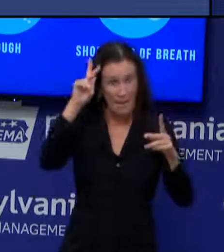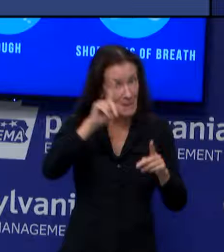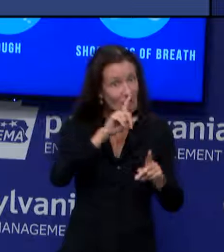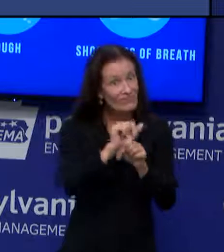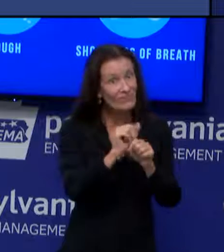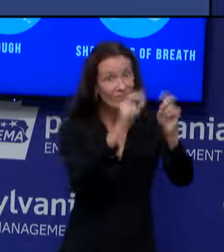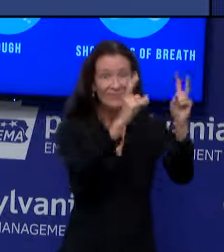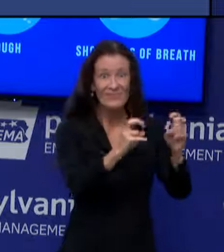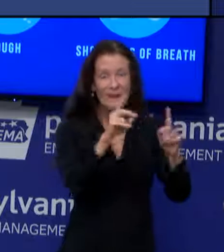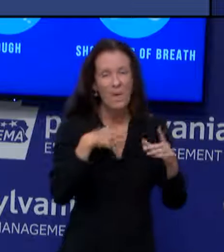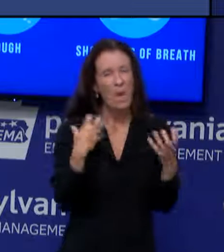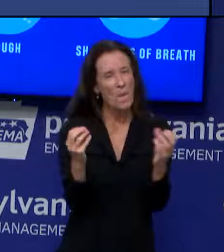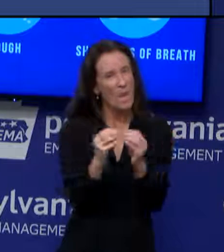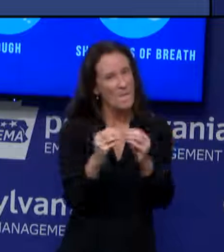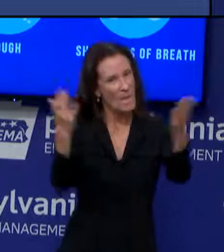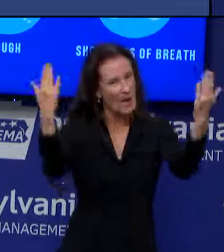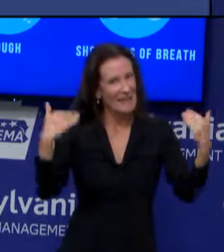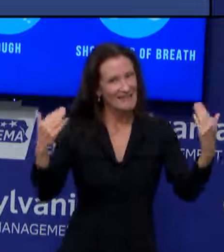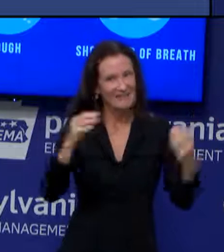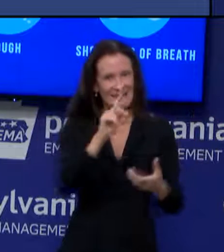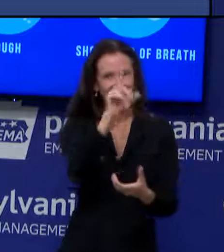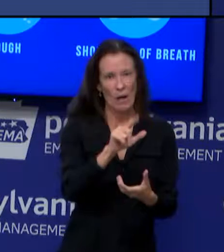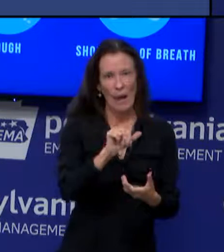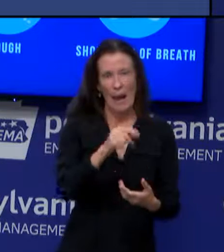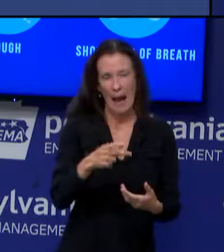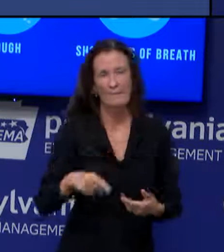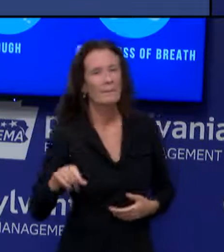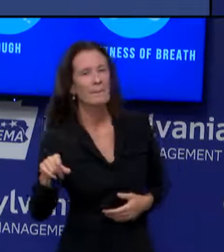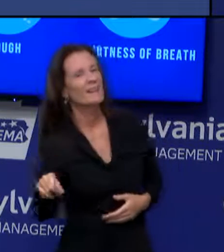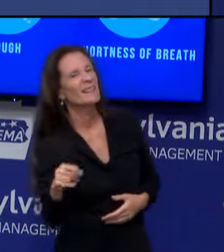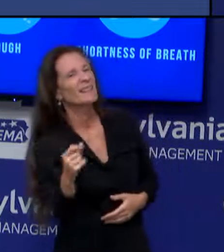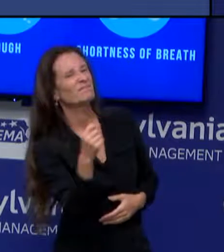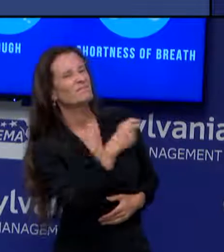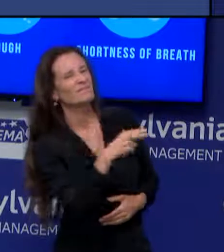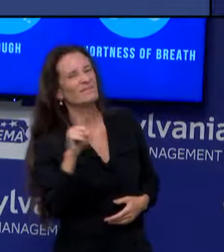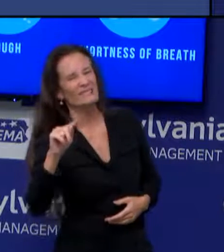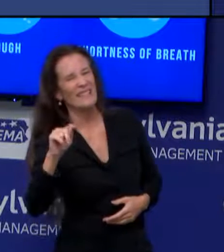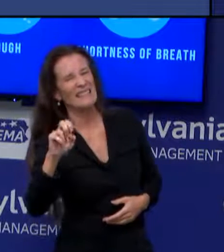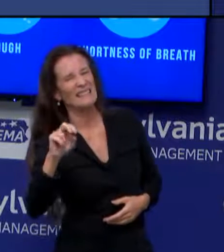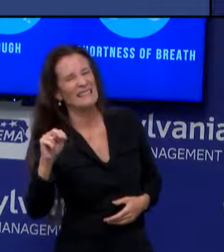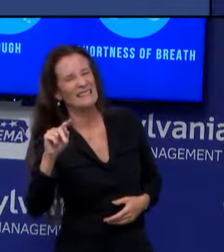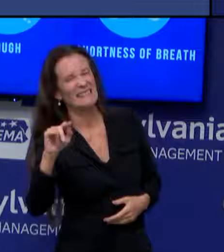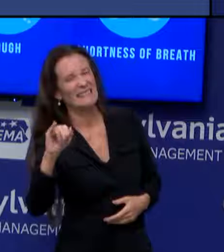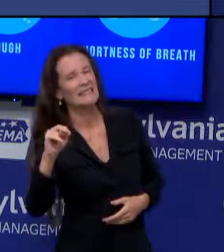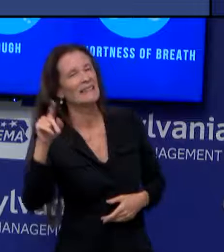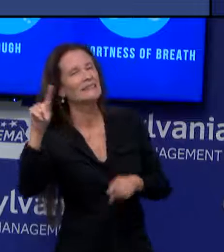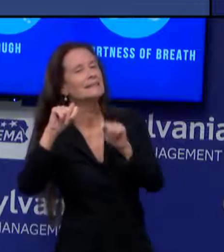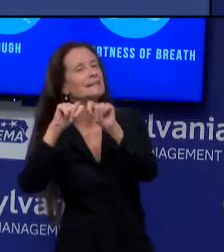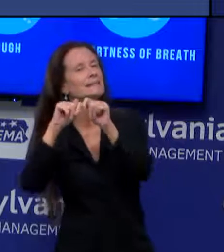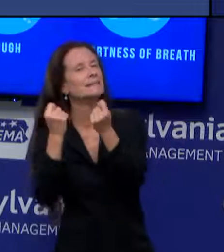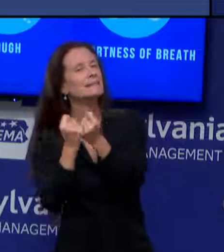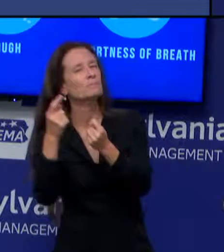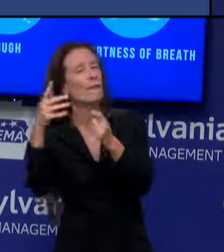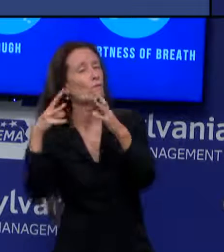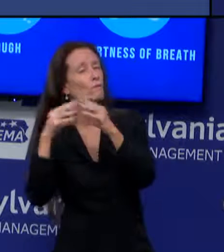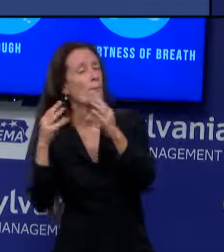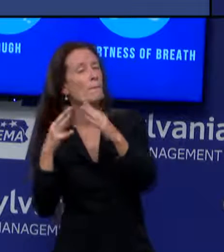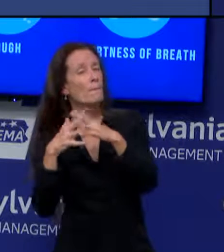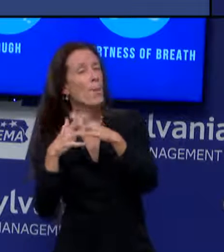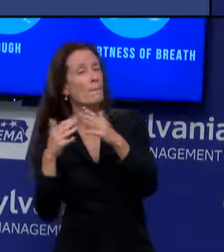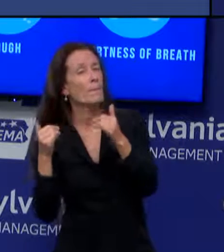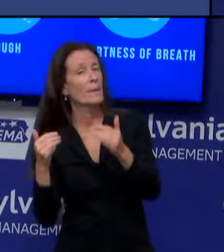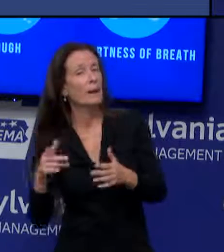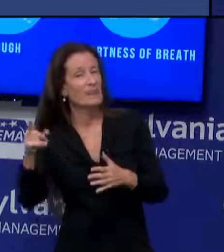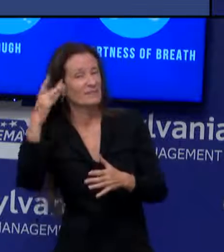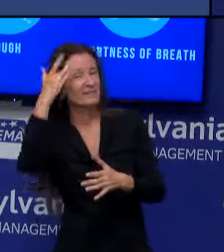football team has had several confirmed positive cases of COVID-19. Now, they were slated to come to Pittsburgh on Sunday, but that game has been postponed, and they're